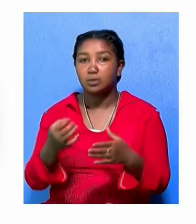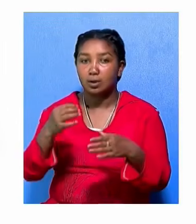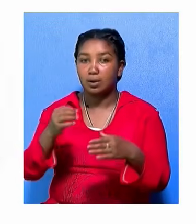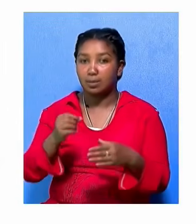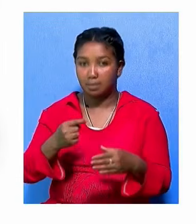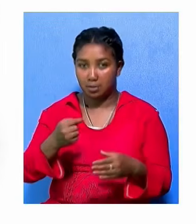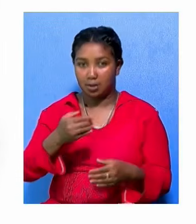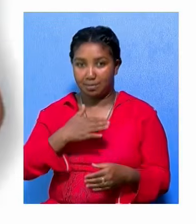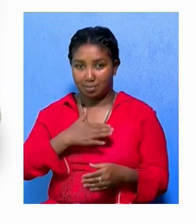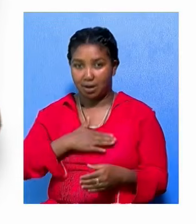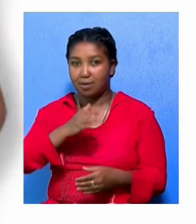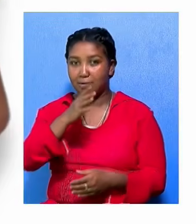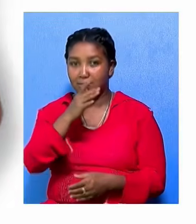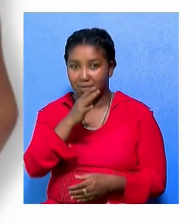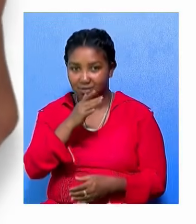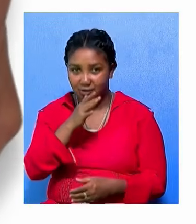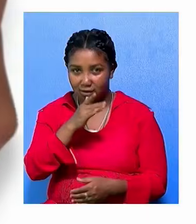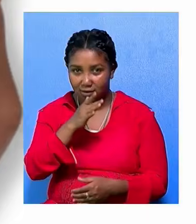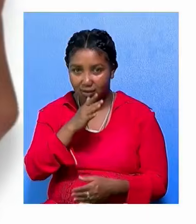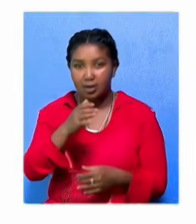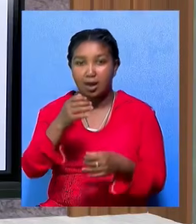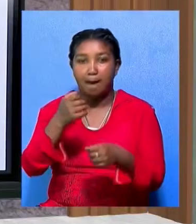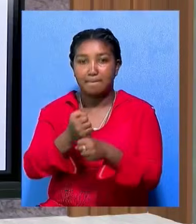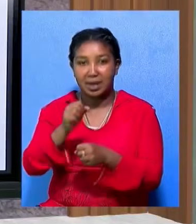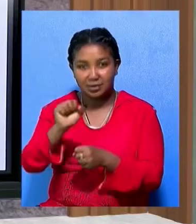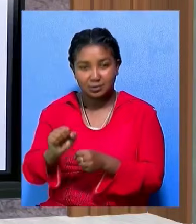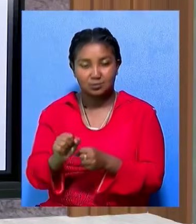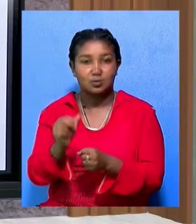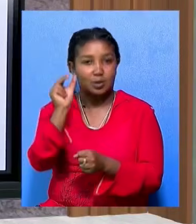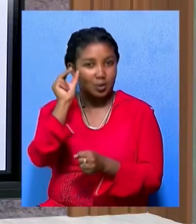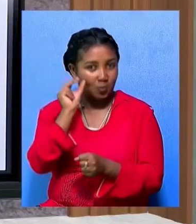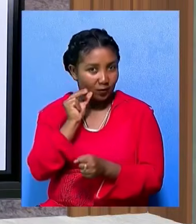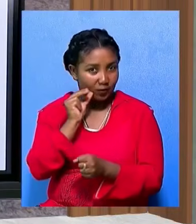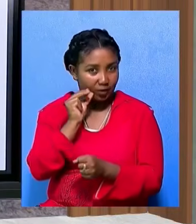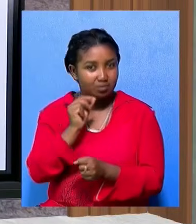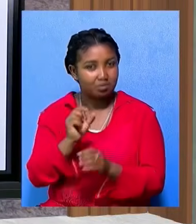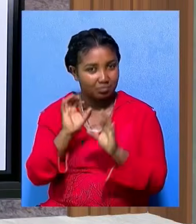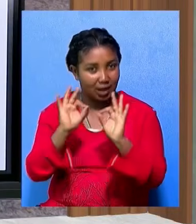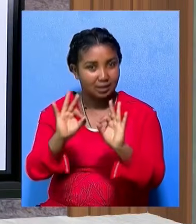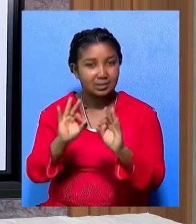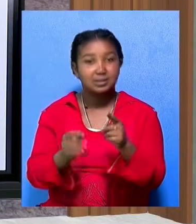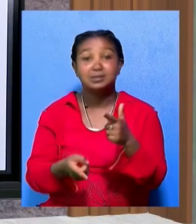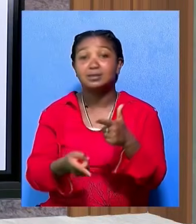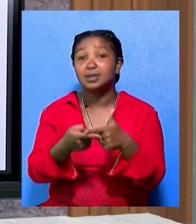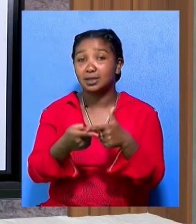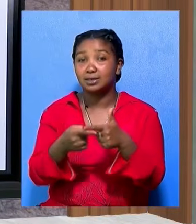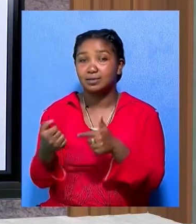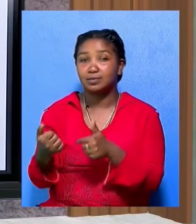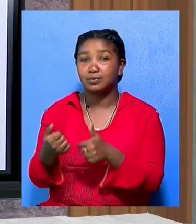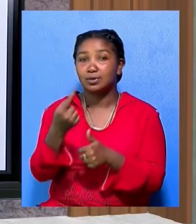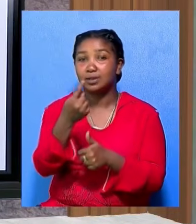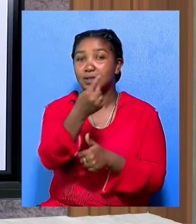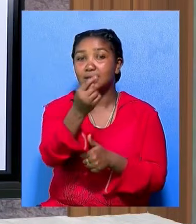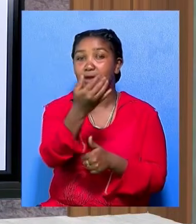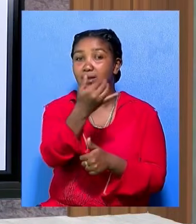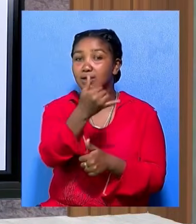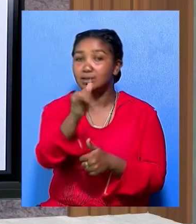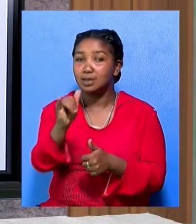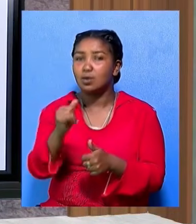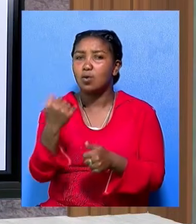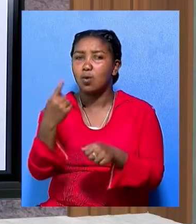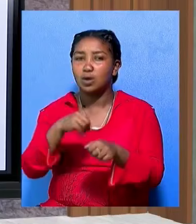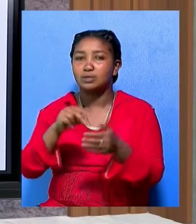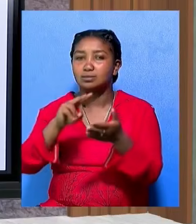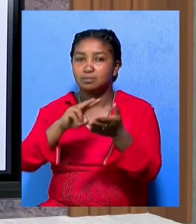my mother makes coffee. Nice. What about the second one? They always blank read